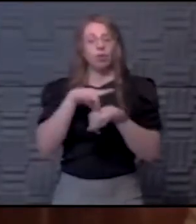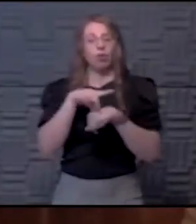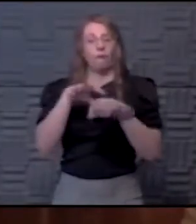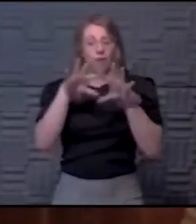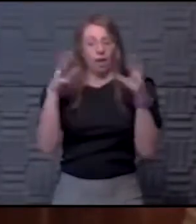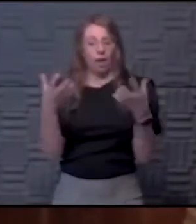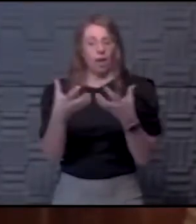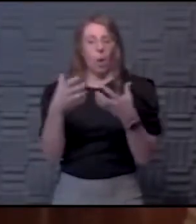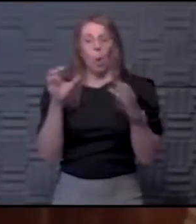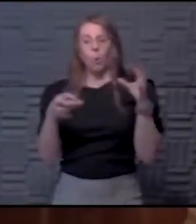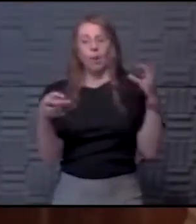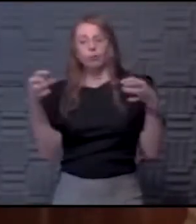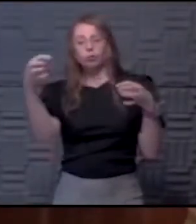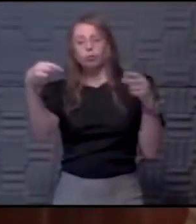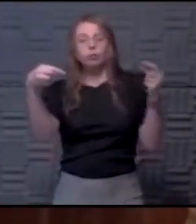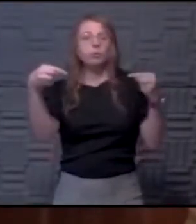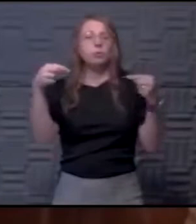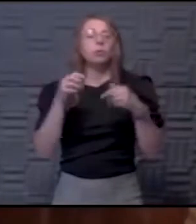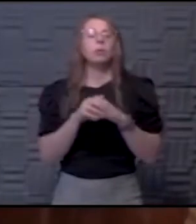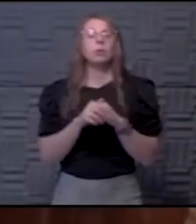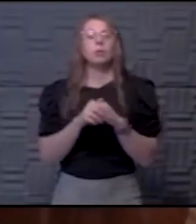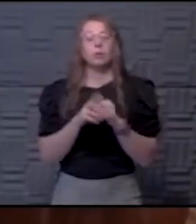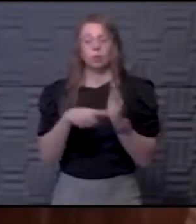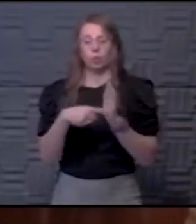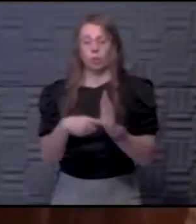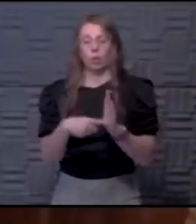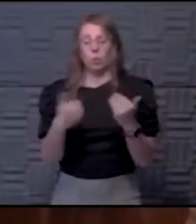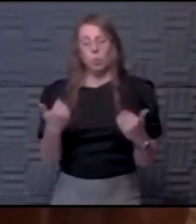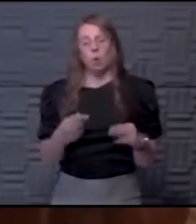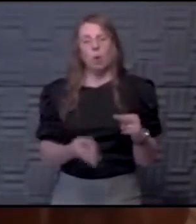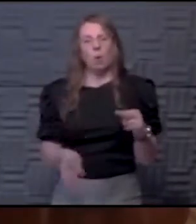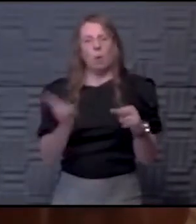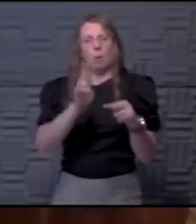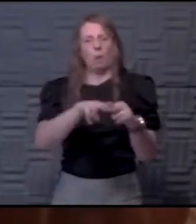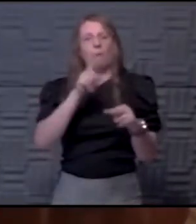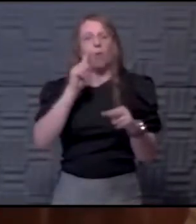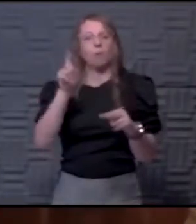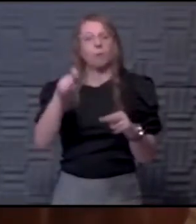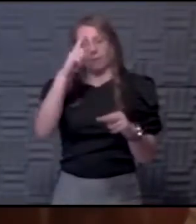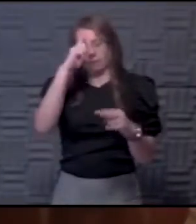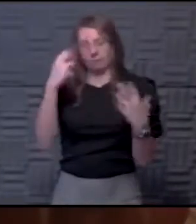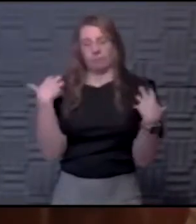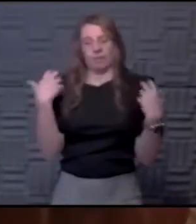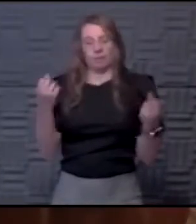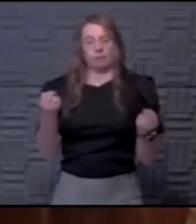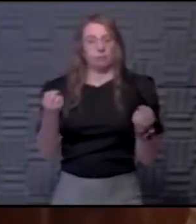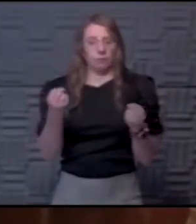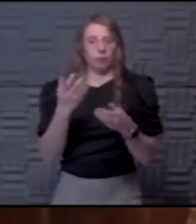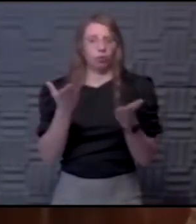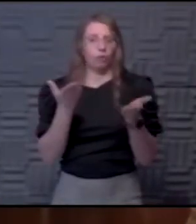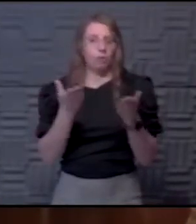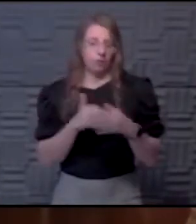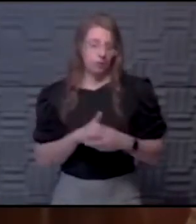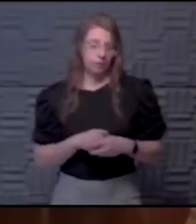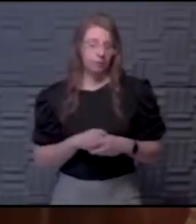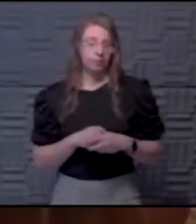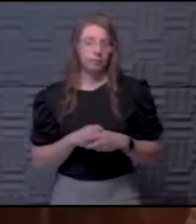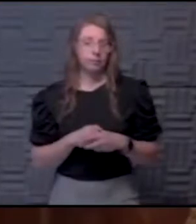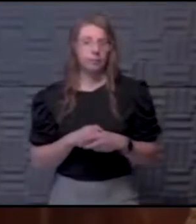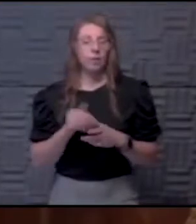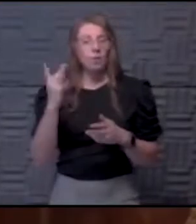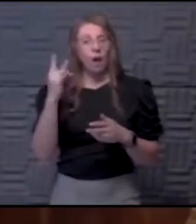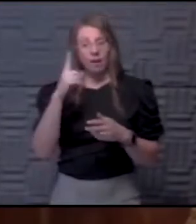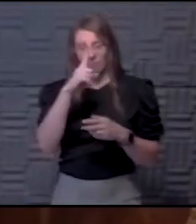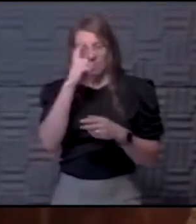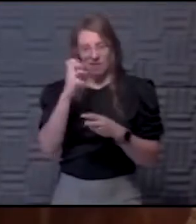locations showing the tremendous increased need for mental health services as part of the reality